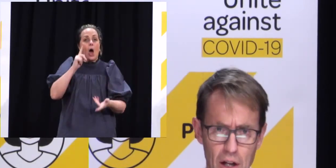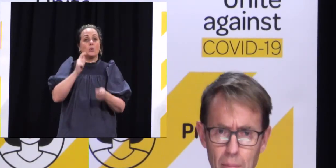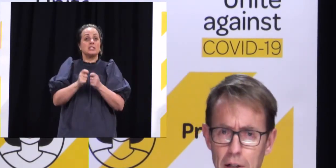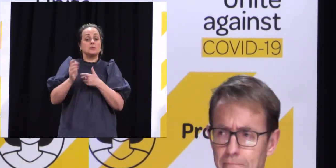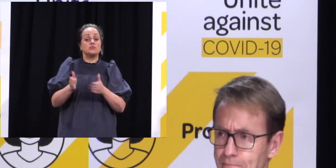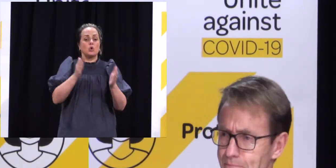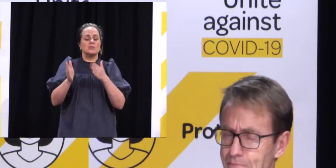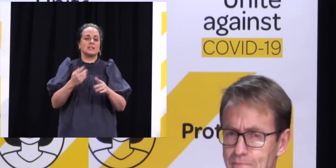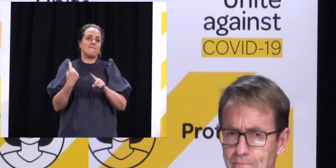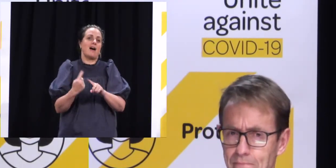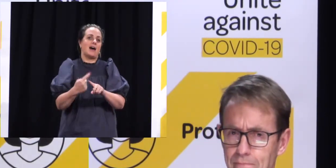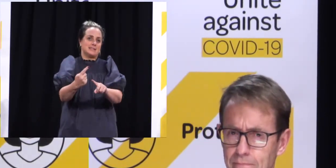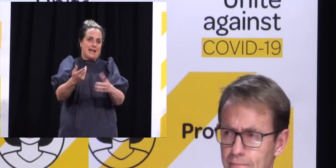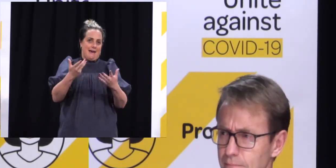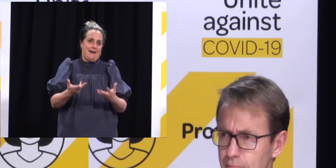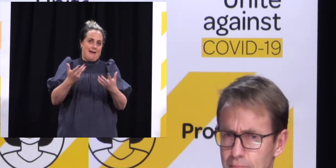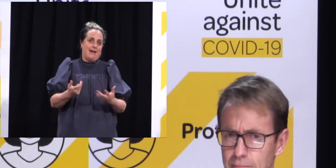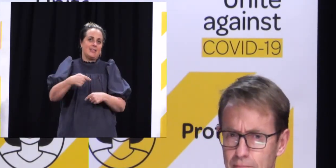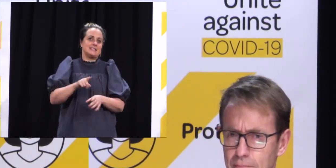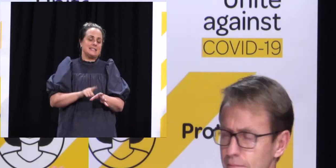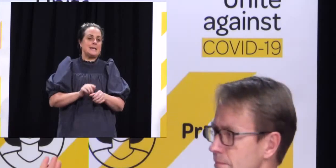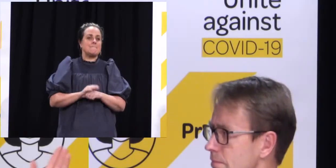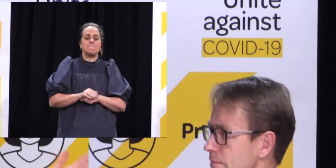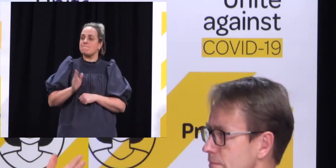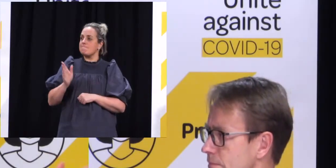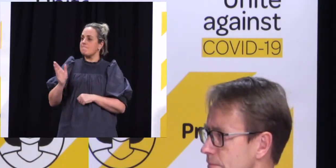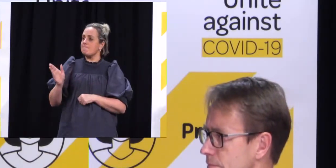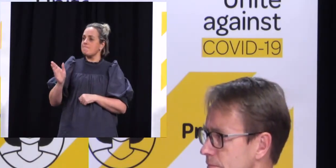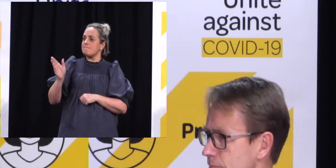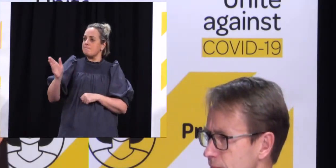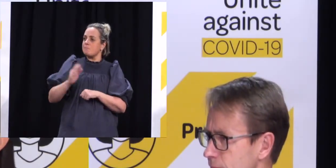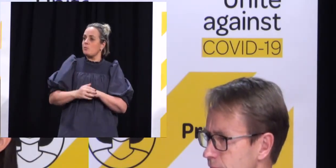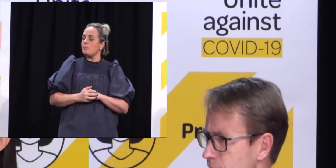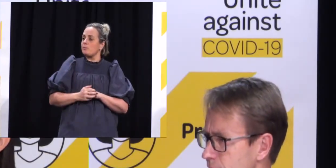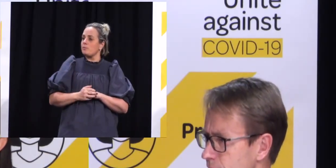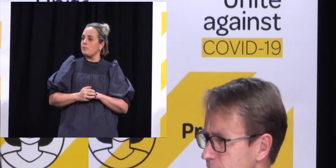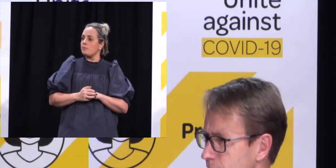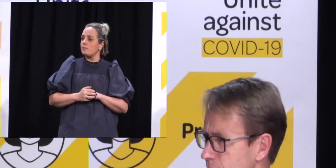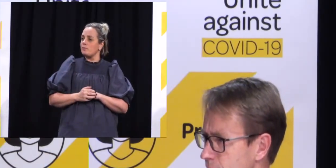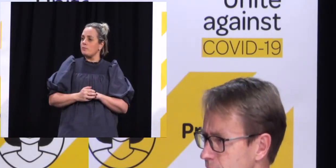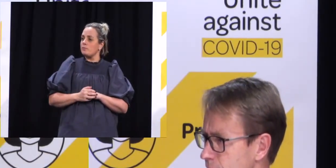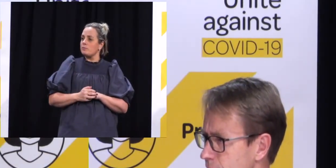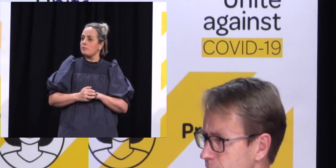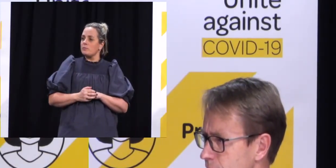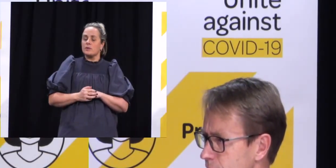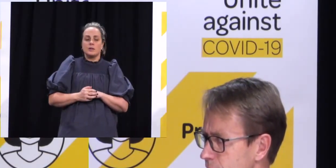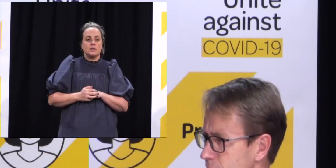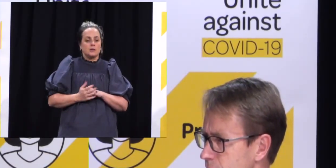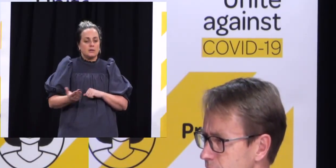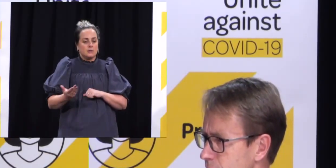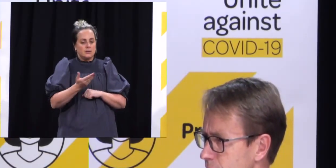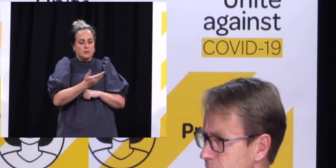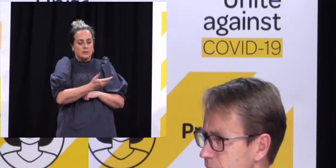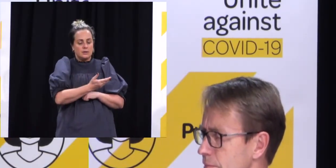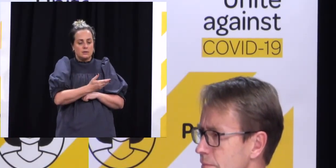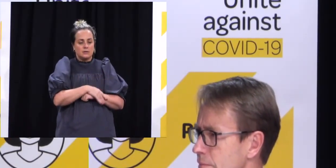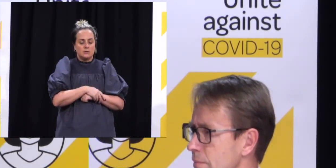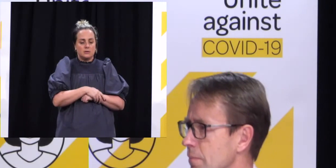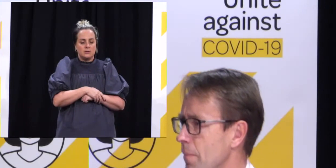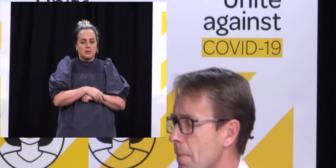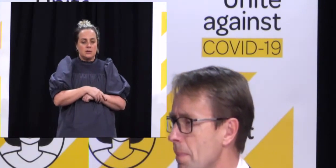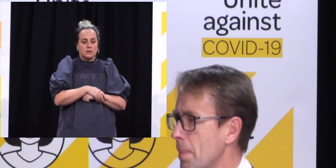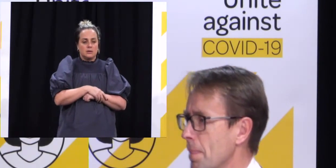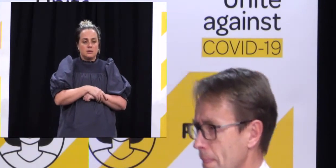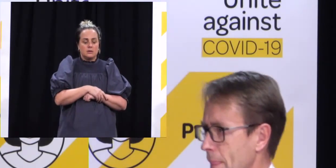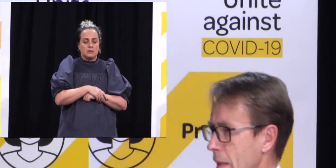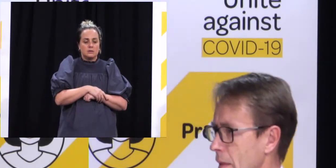during this outbreak. Sorry, just I'll come to you, and then I'm going to come to Māori TV and Whati. Yeah. Dr. Bloomfield, how long did you advise the delay of the